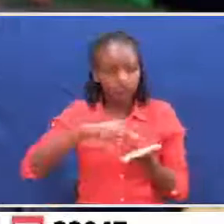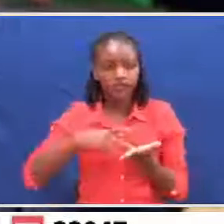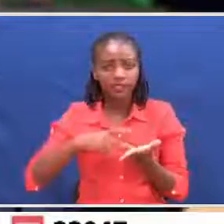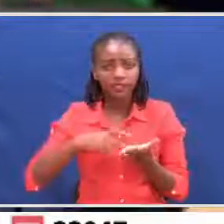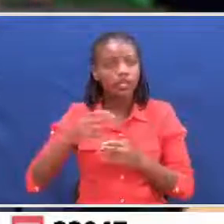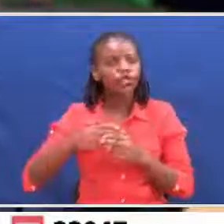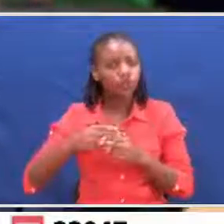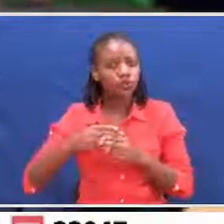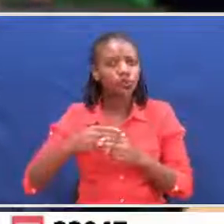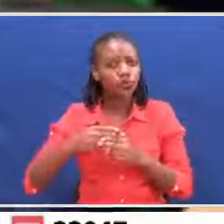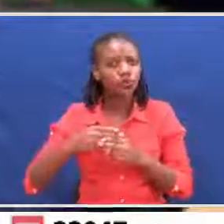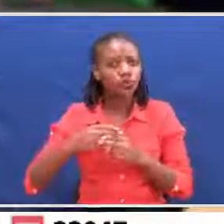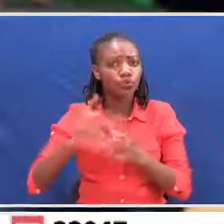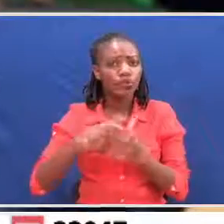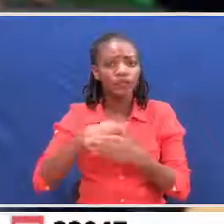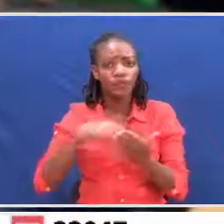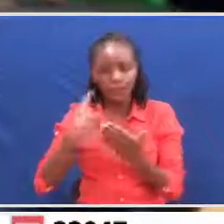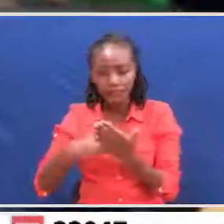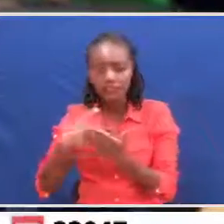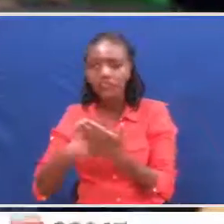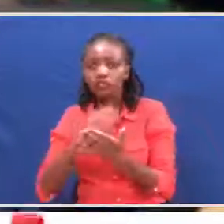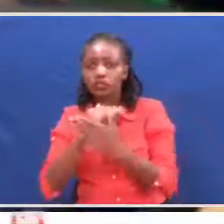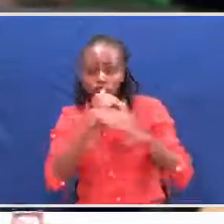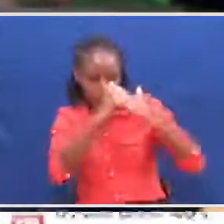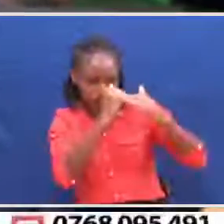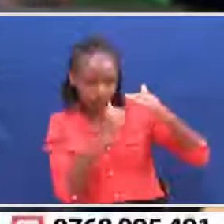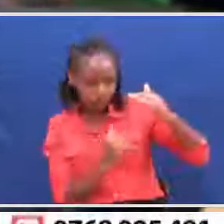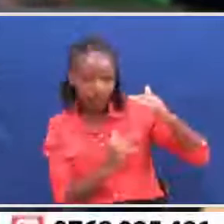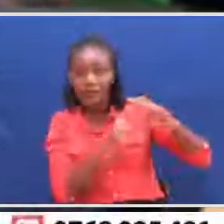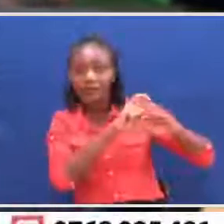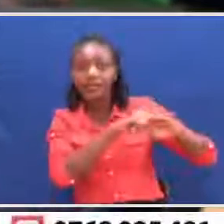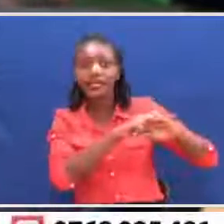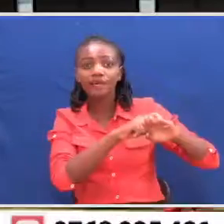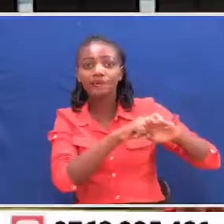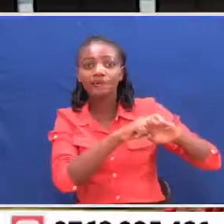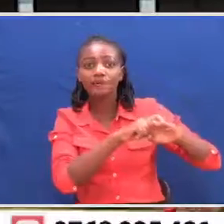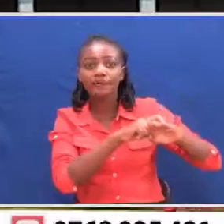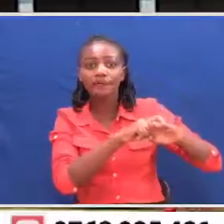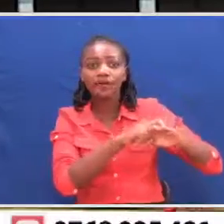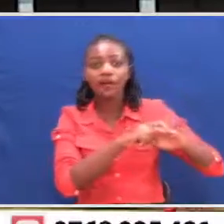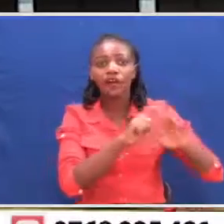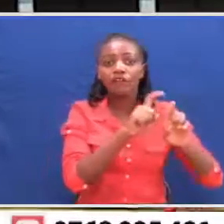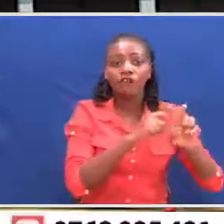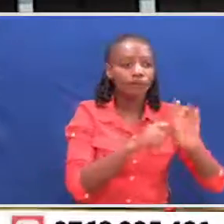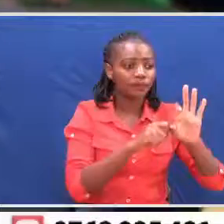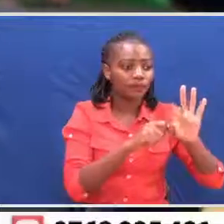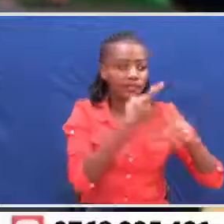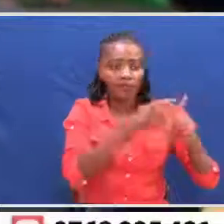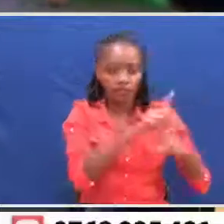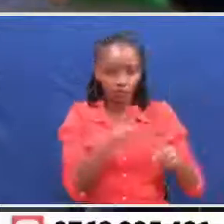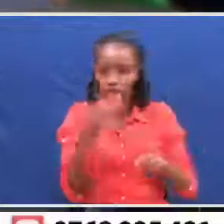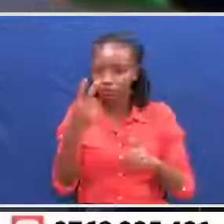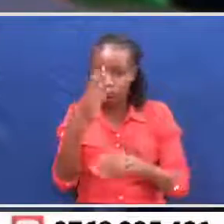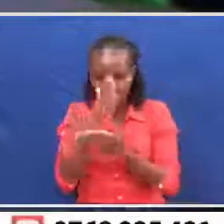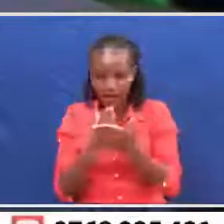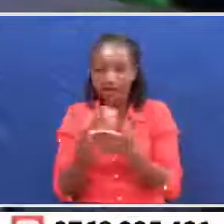soon as possible, we discussed with them to reduce the time. Initially, they reduced to 2.5 years. But now